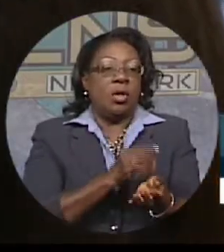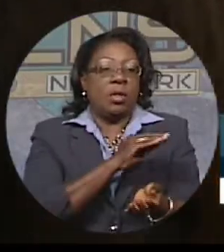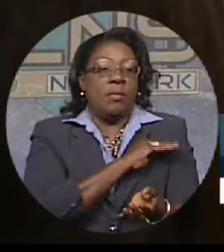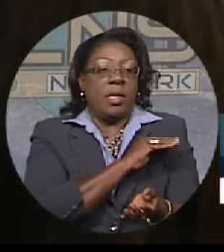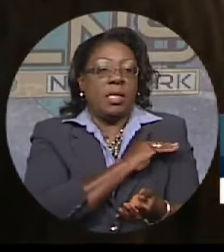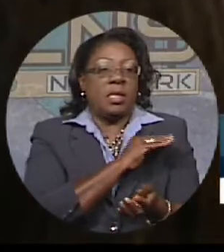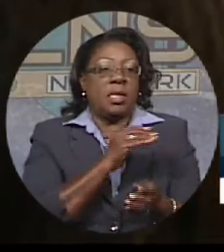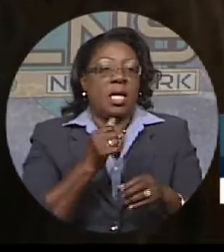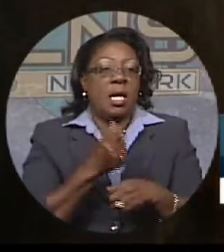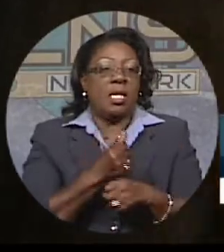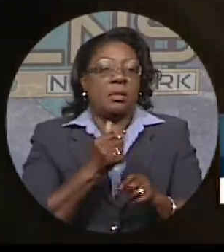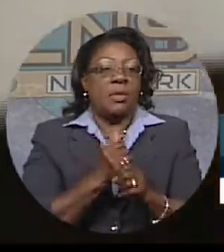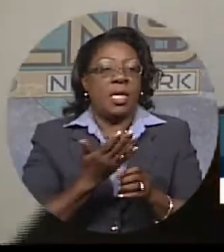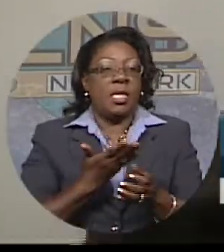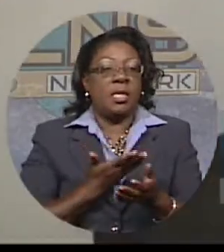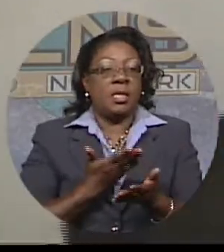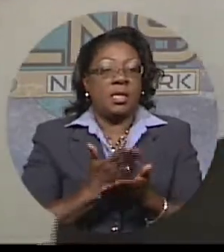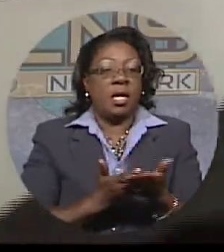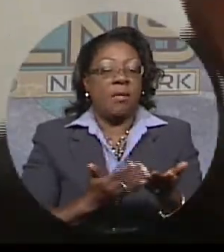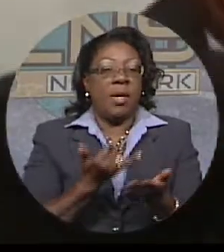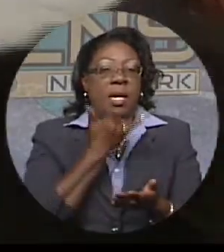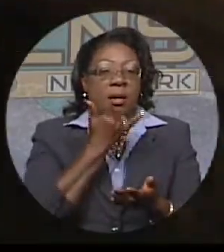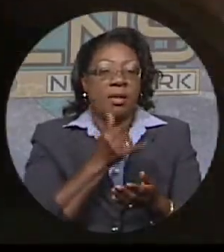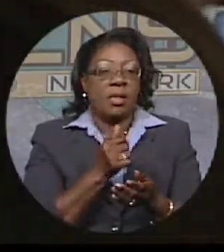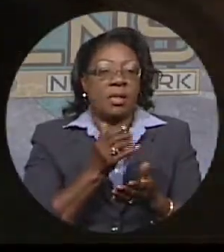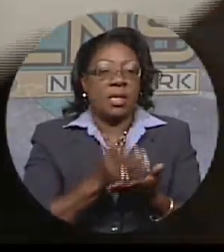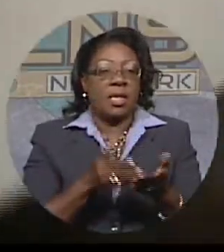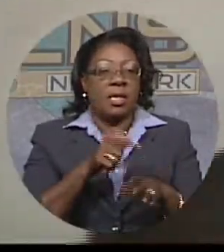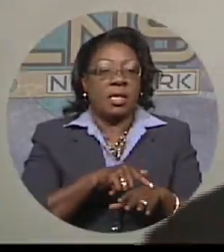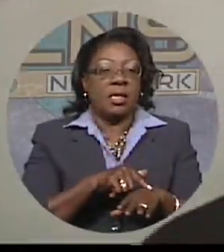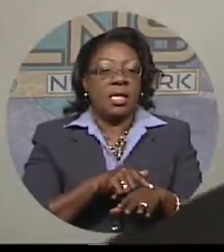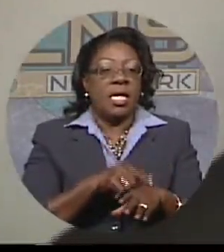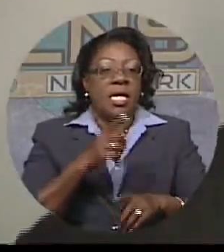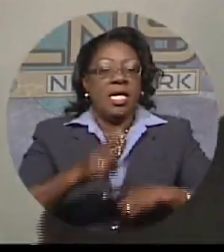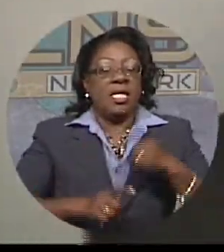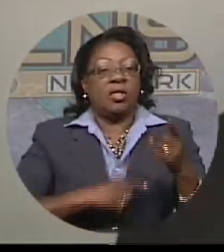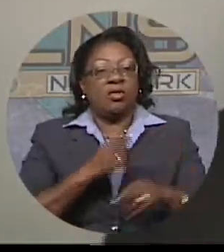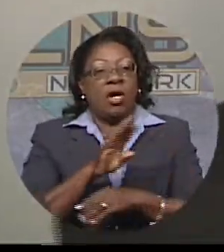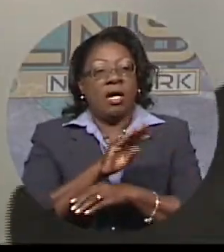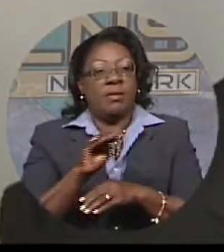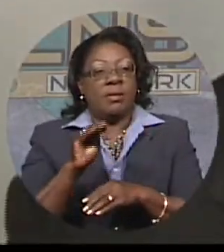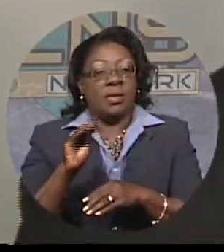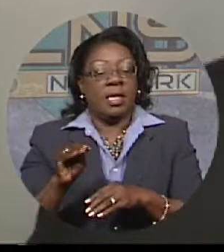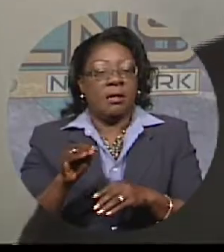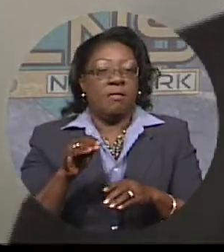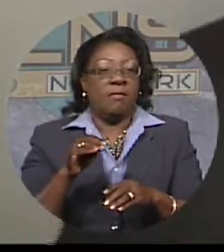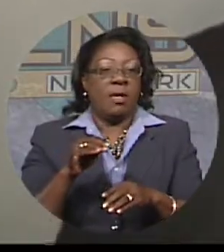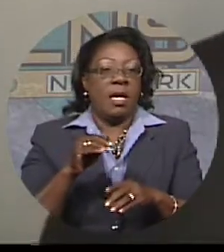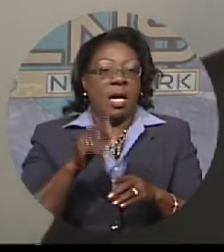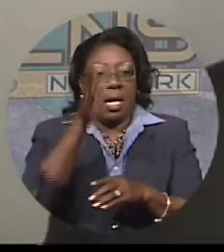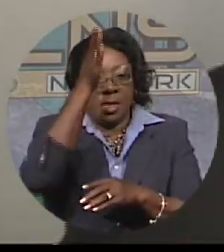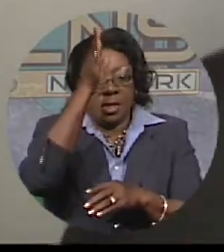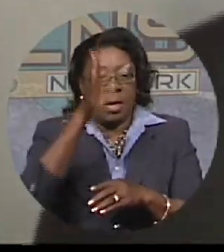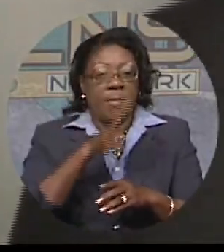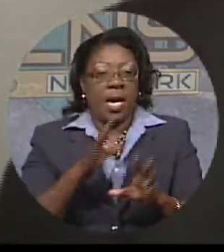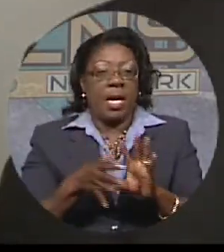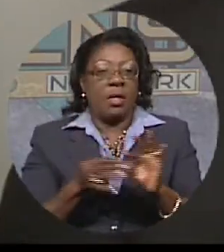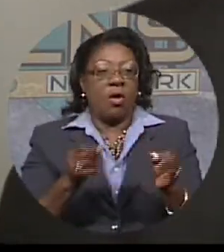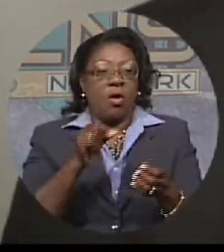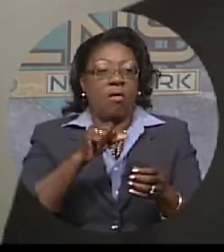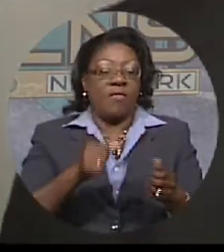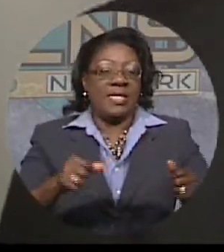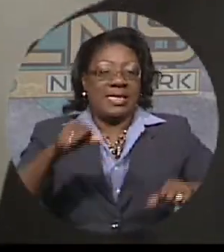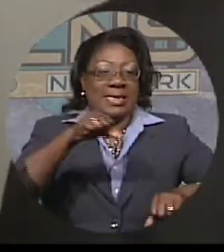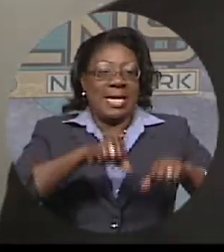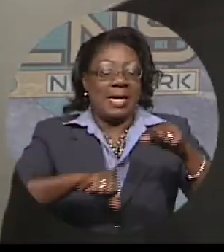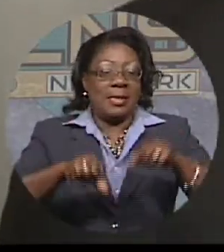tactical errors in this. He describes himself as a man of science, and then throughout his entire speech he contradicts that proposition that